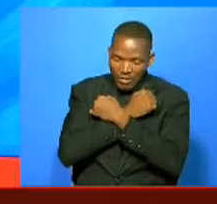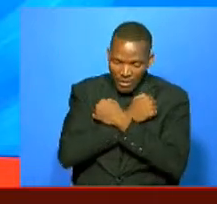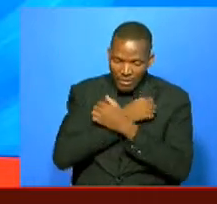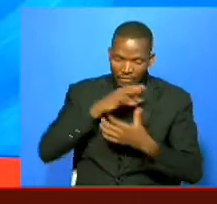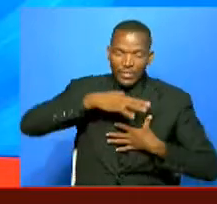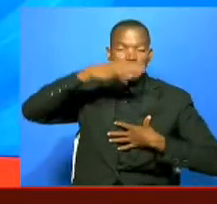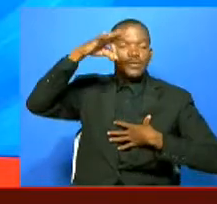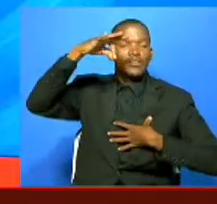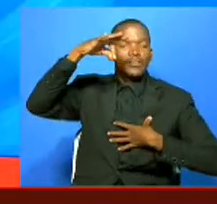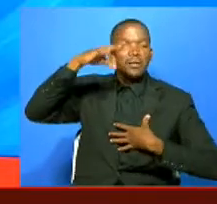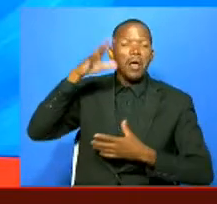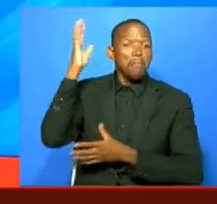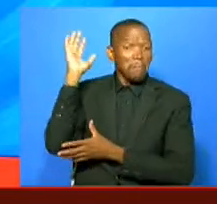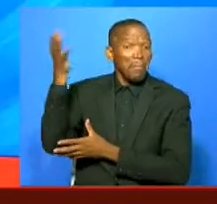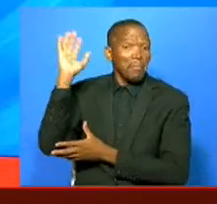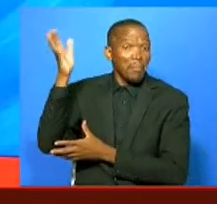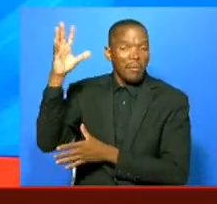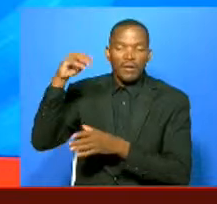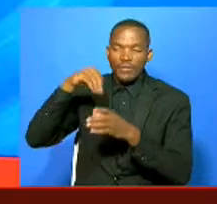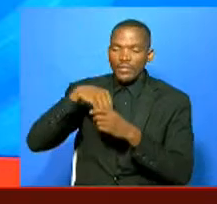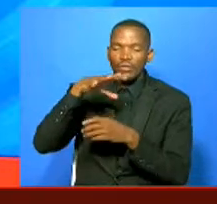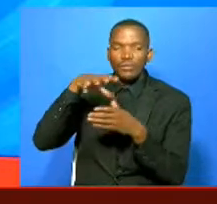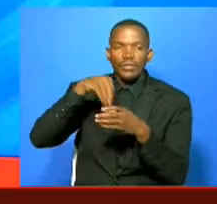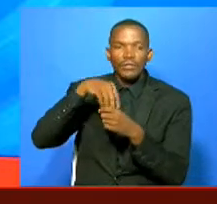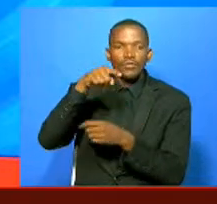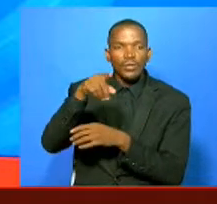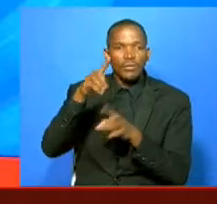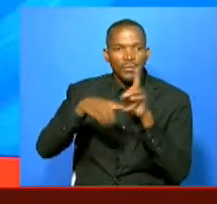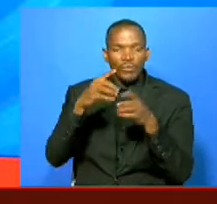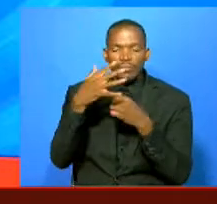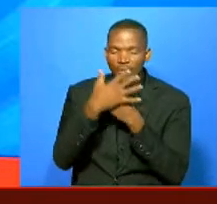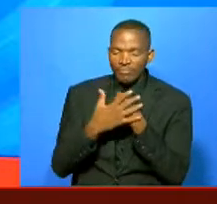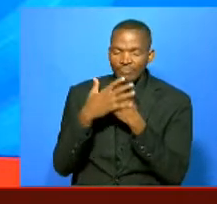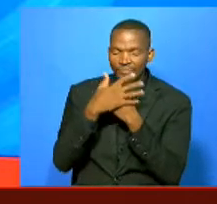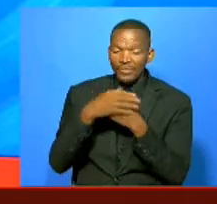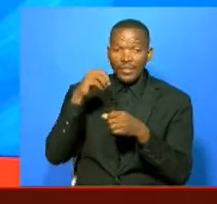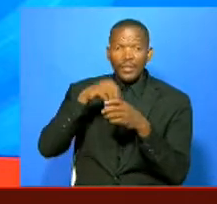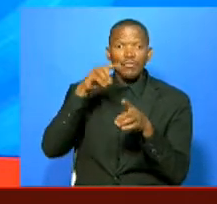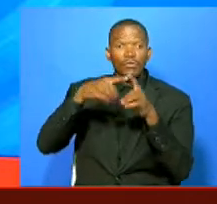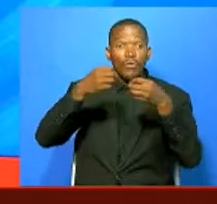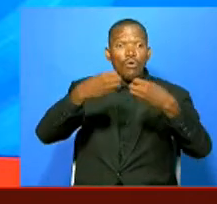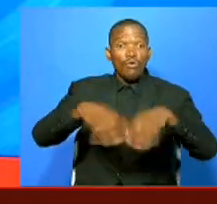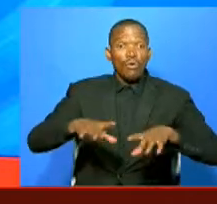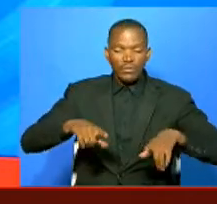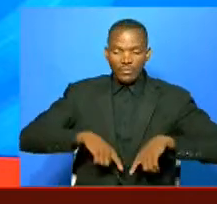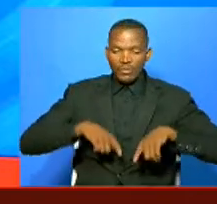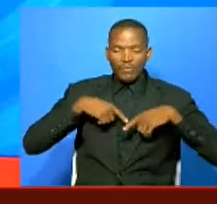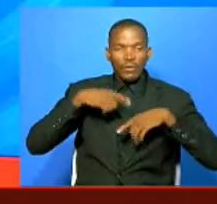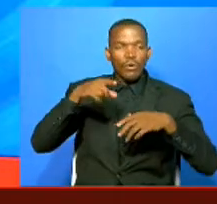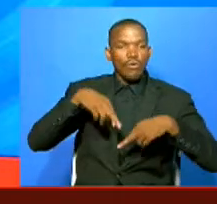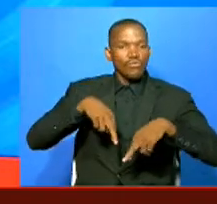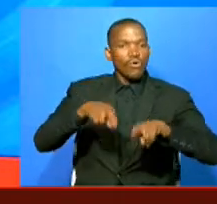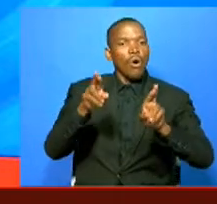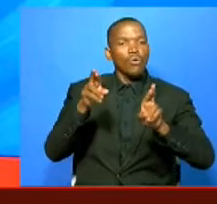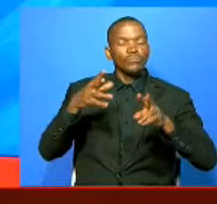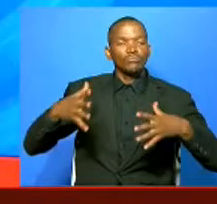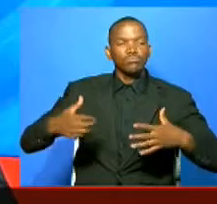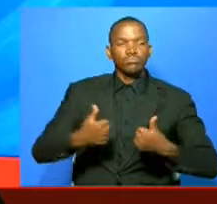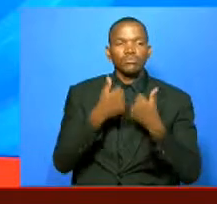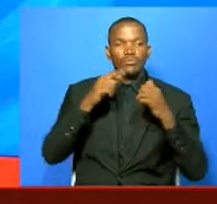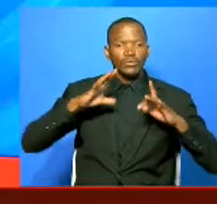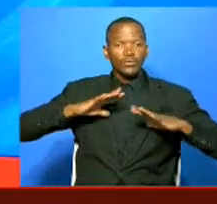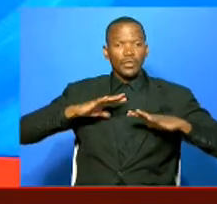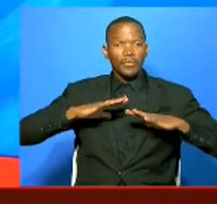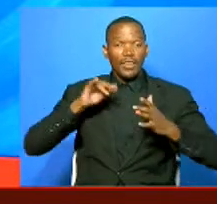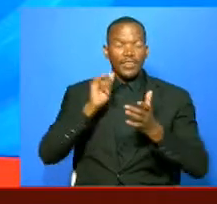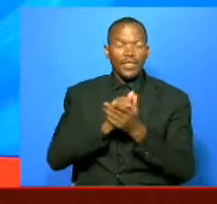seo se builwe ke dibui ka go farologana kwa tirelong ya segopotso sa batho ba ba latlhegetsweng ke matshelo mo dikotsing tsa tsela ka malatsi a Paseka. Tirelo